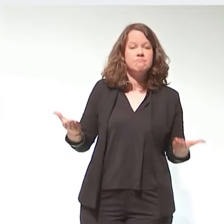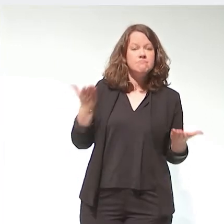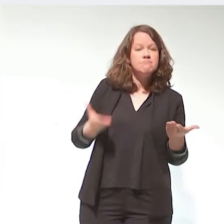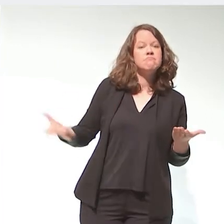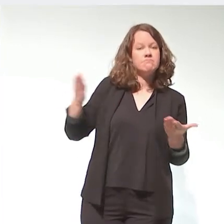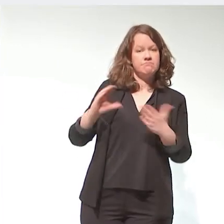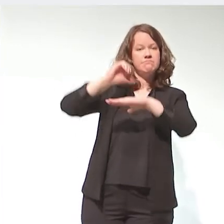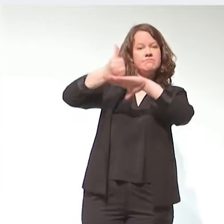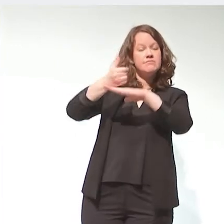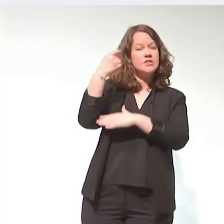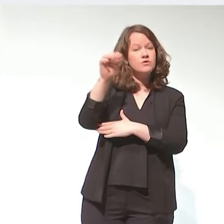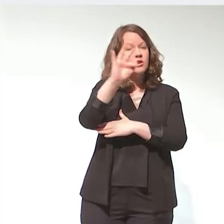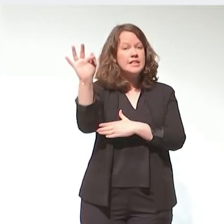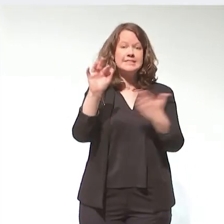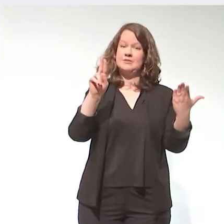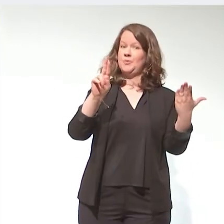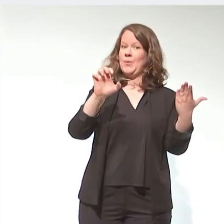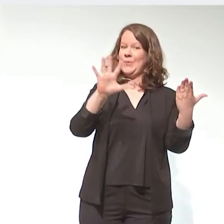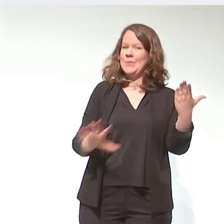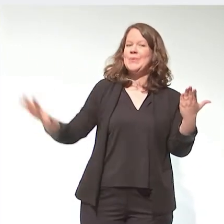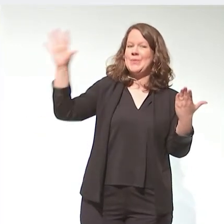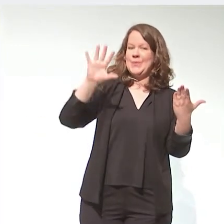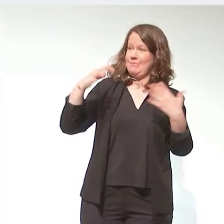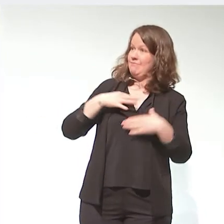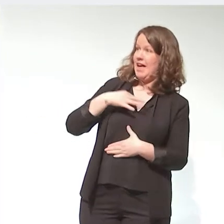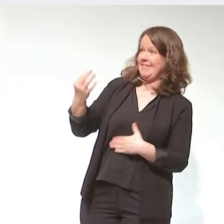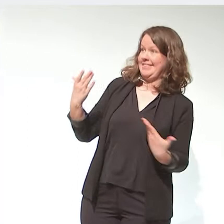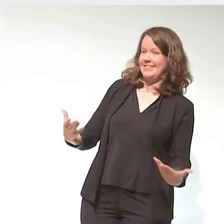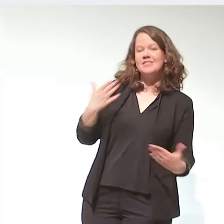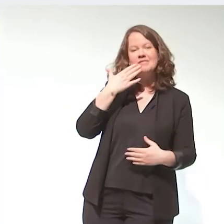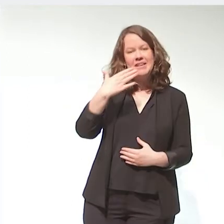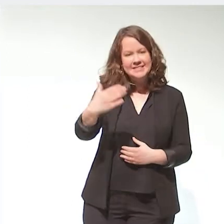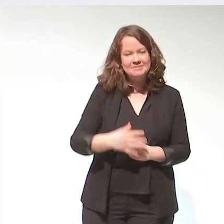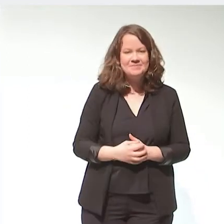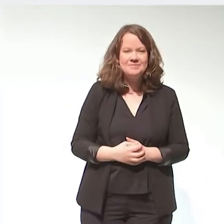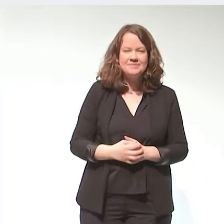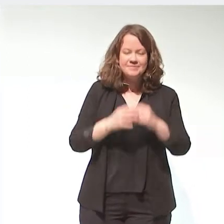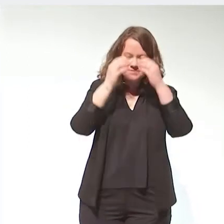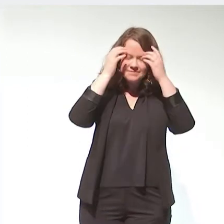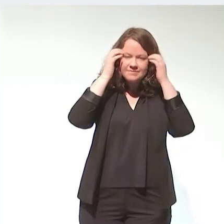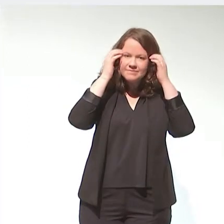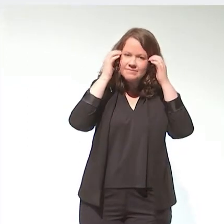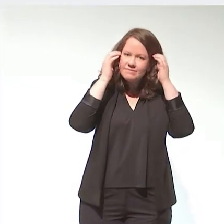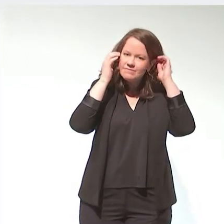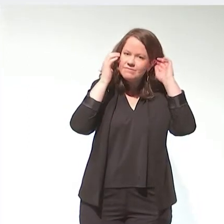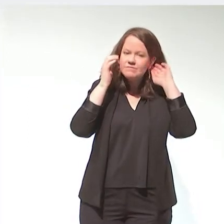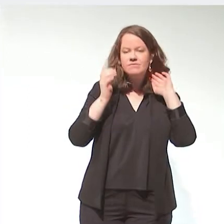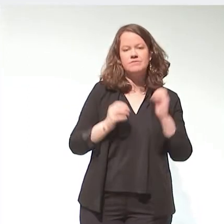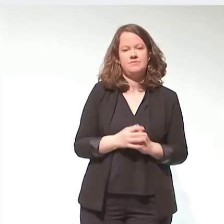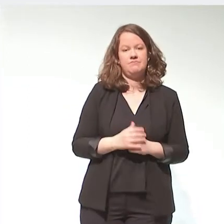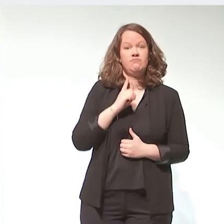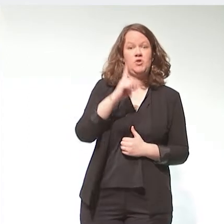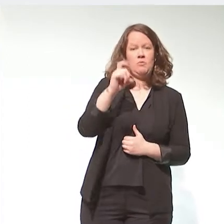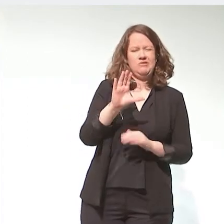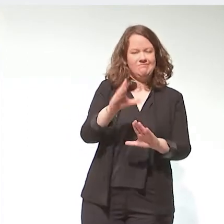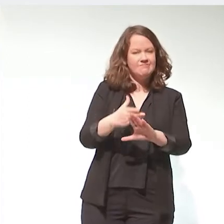We thank the French presidency for inviting us to take part in this major conference.